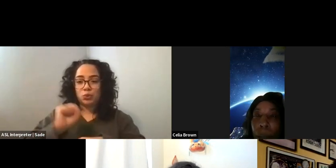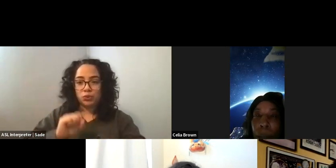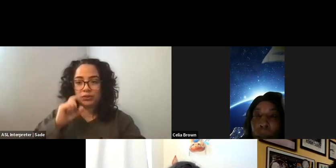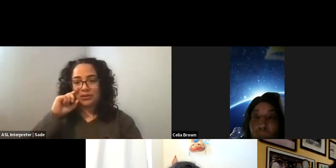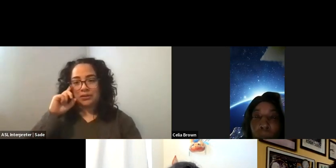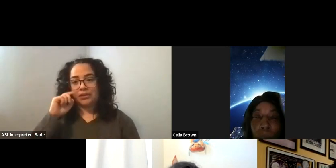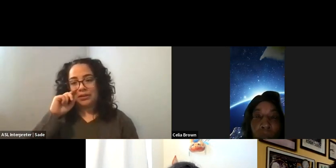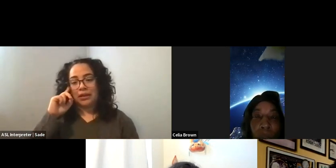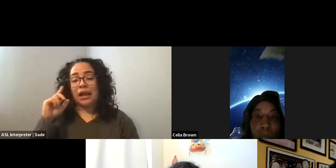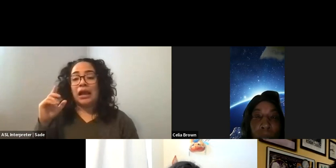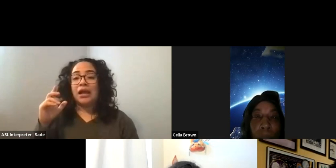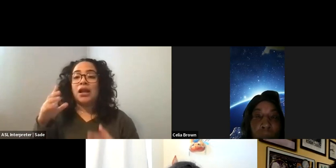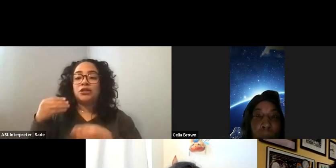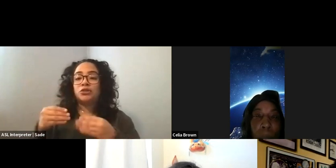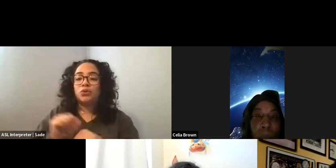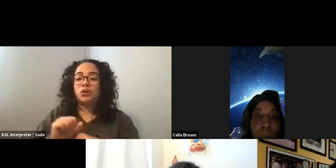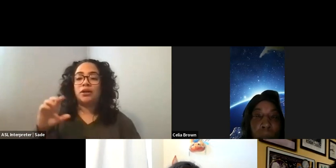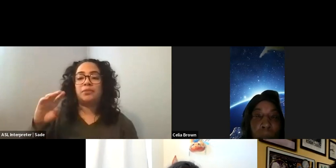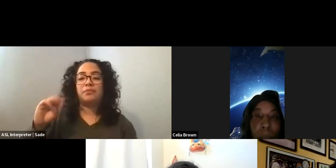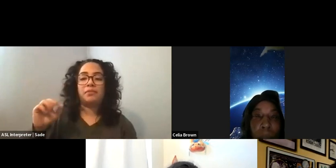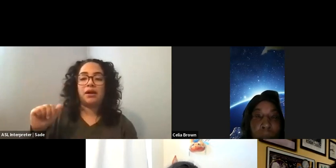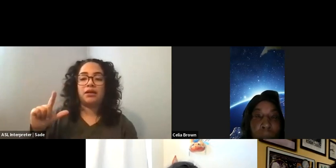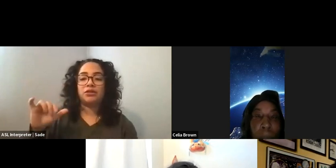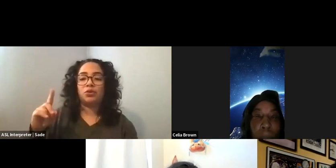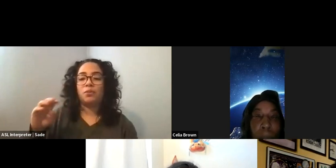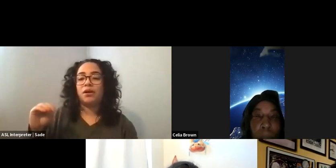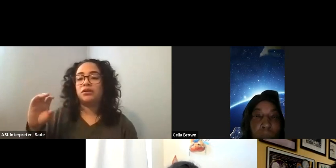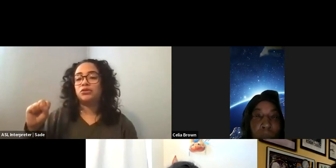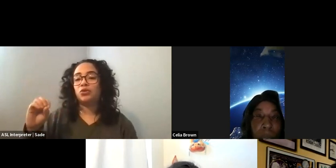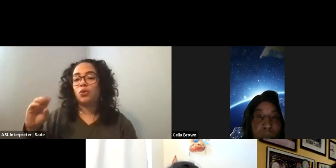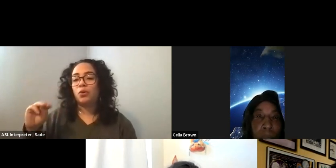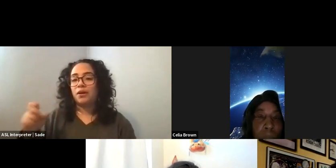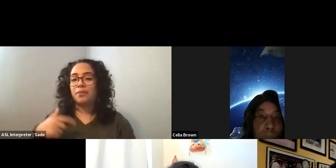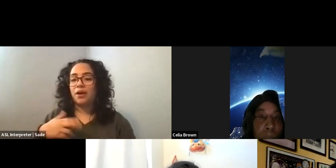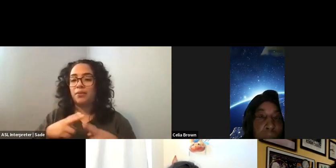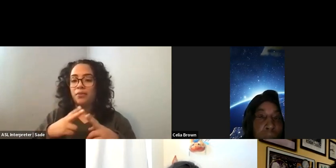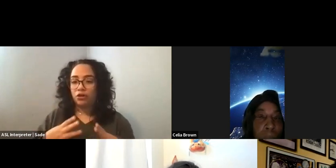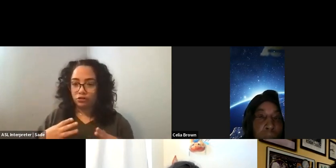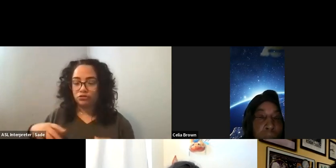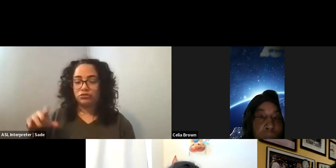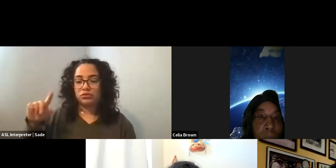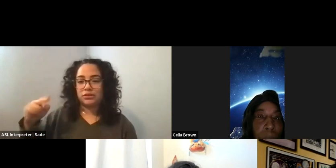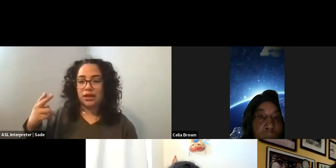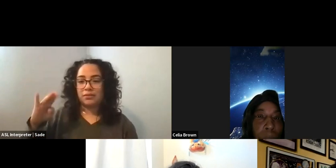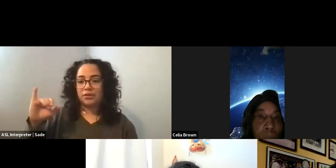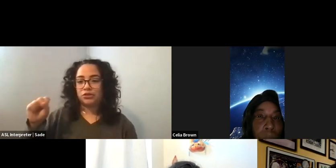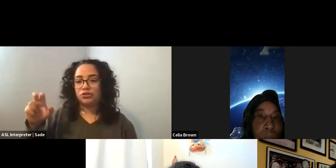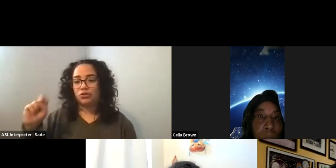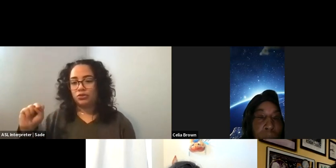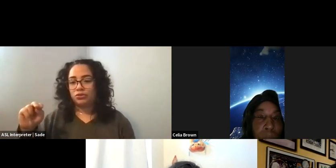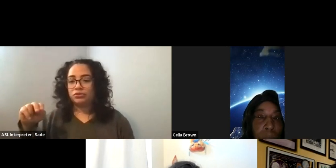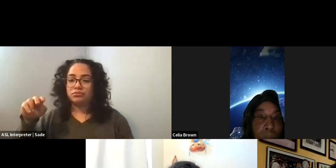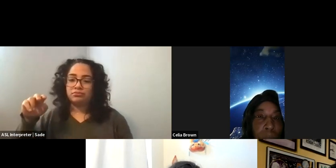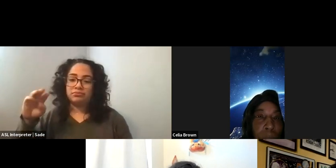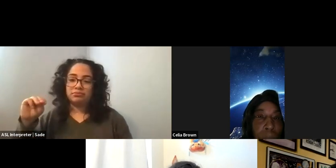want to name Maladoma Some, my partner, Habisom Tunkulu, Lama Rod Owens,